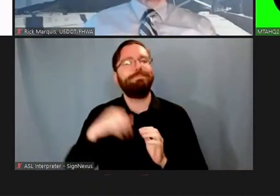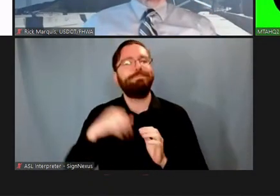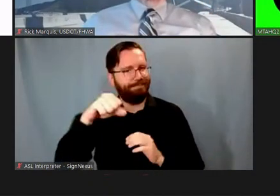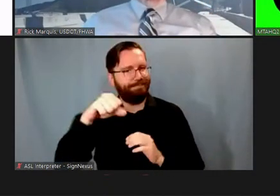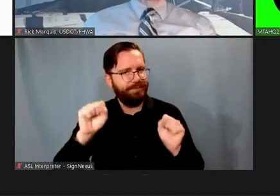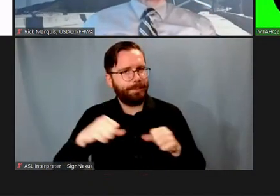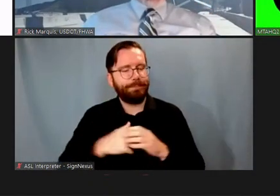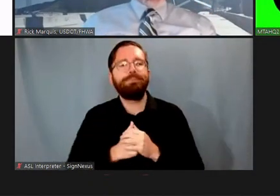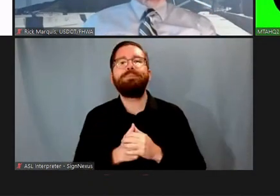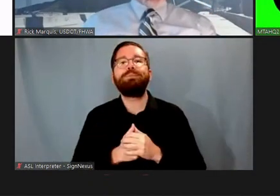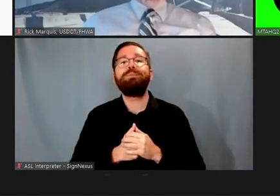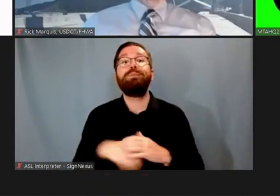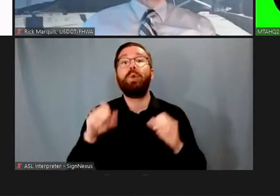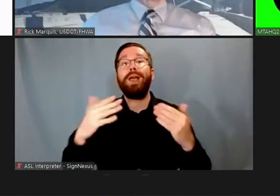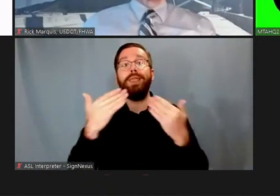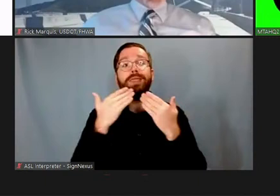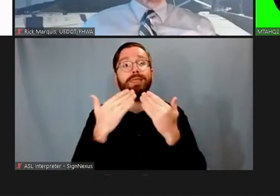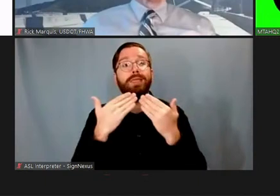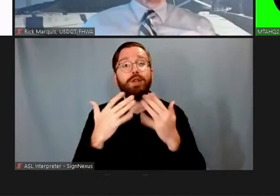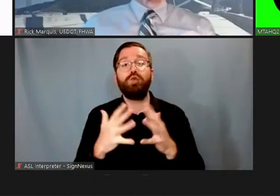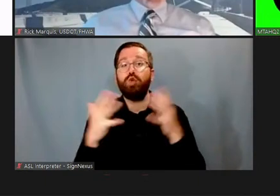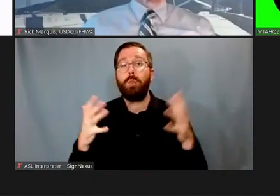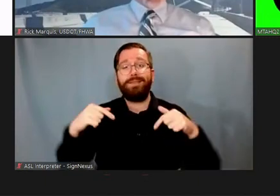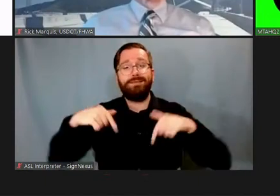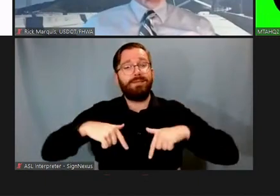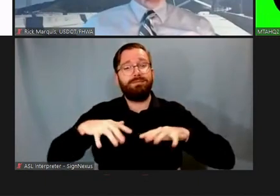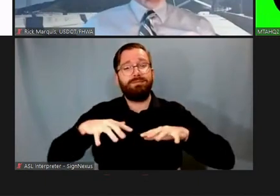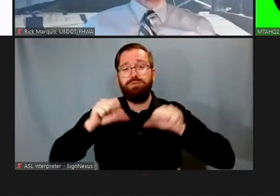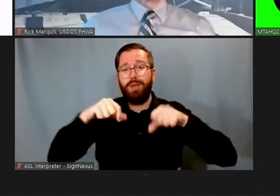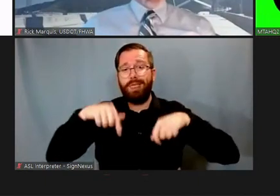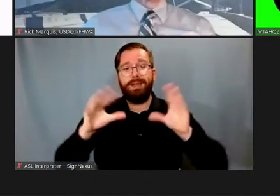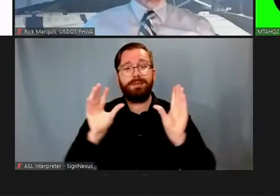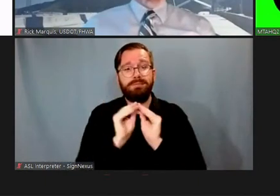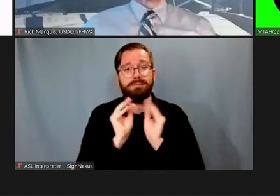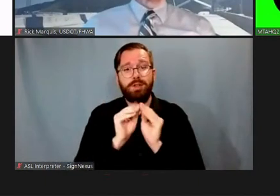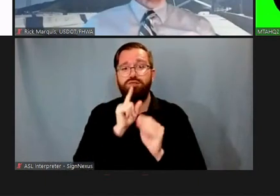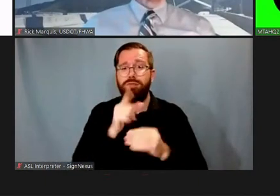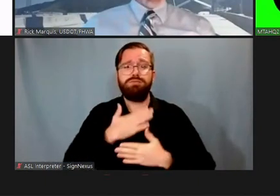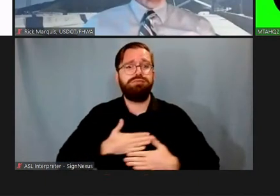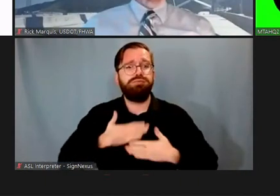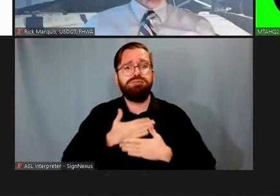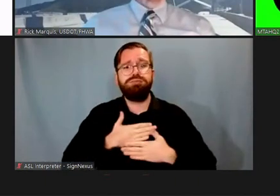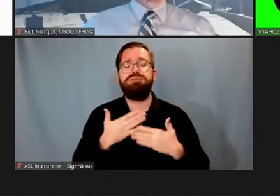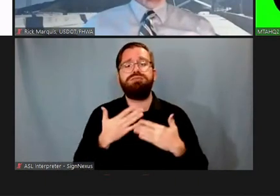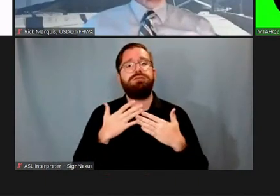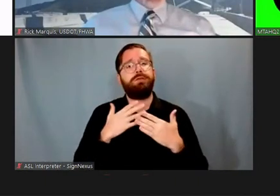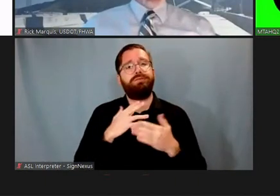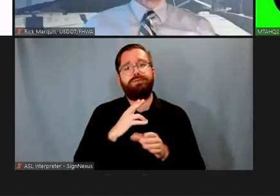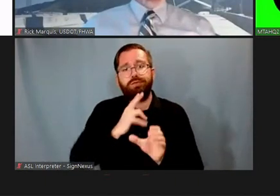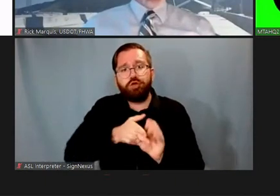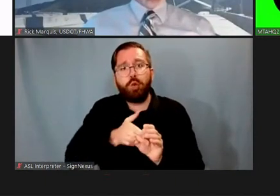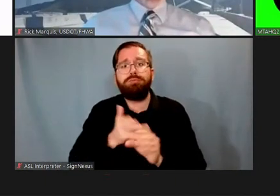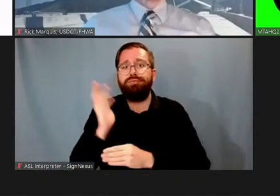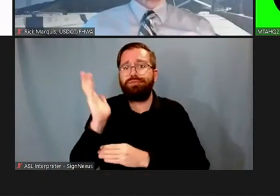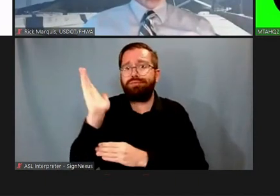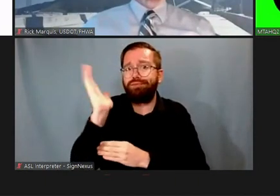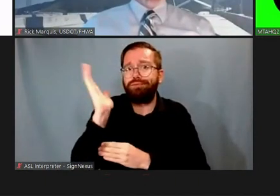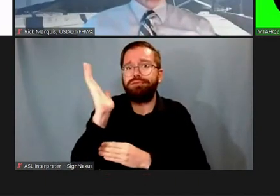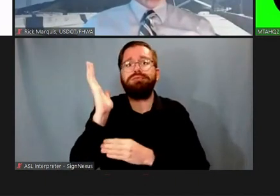for having uh this hearing and uh it's a pleasure to again uh testify